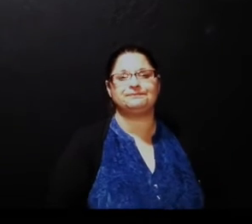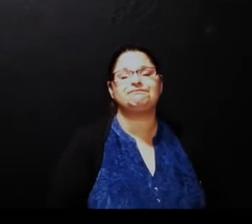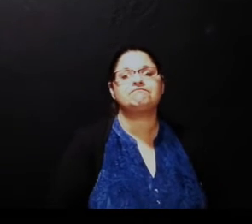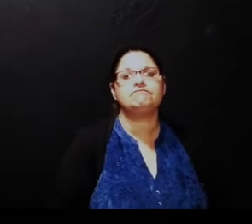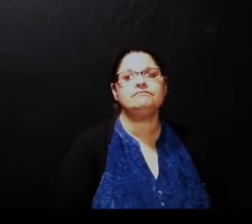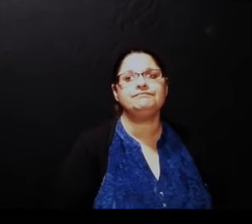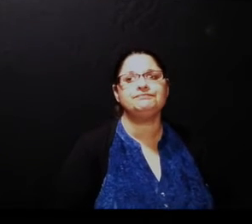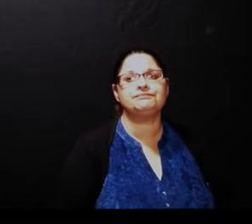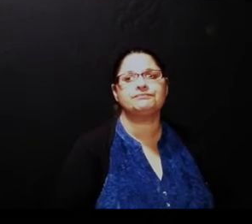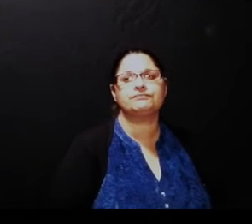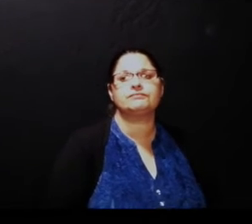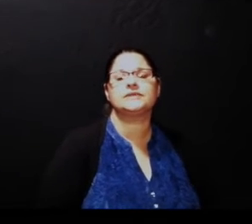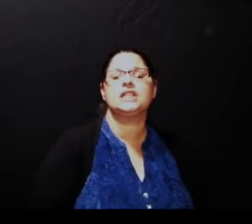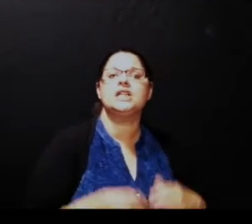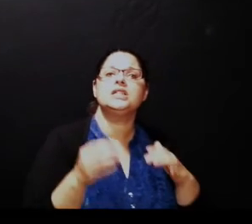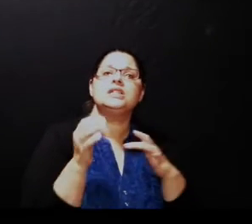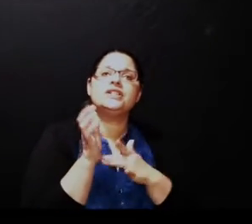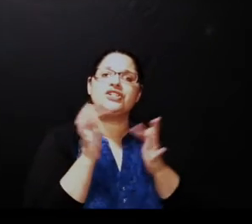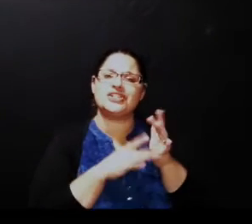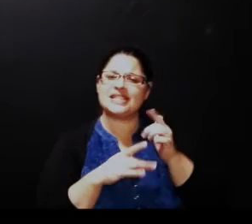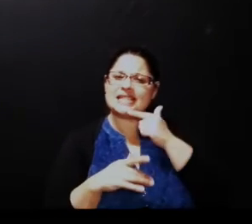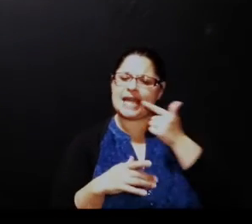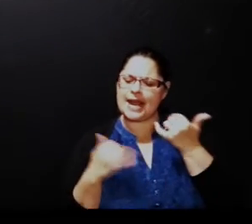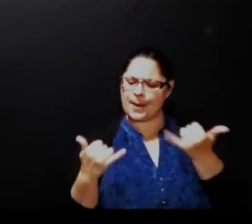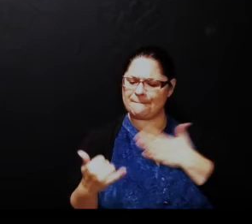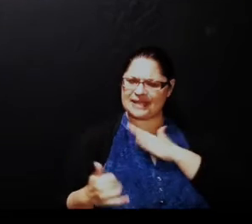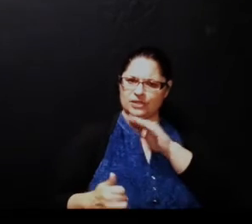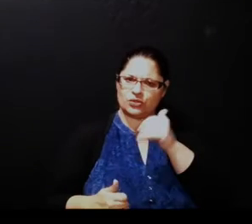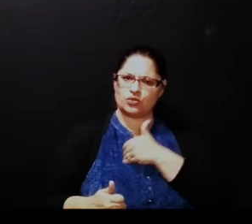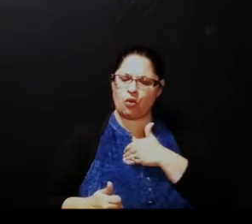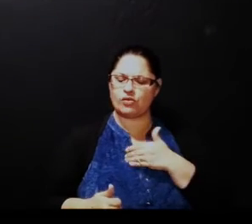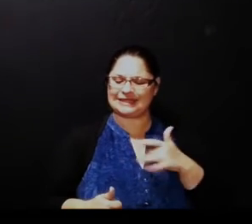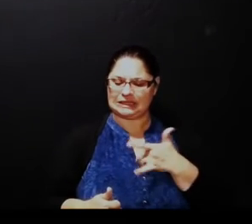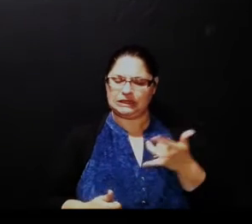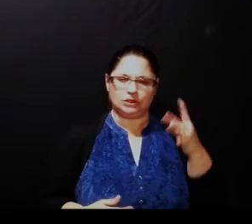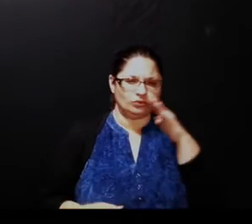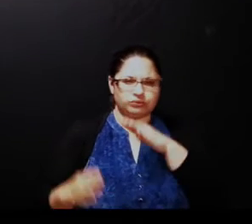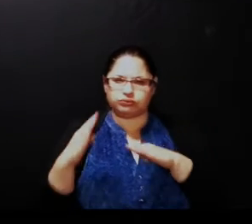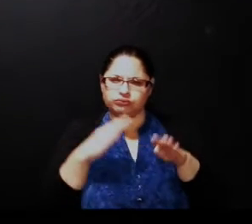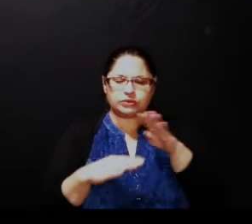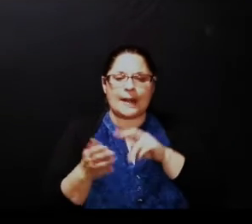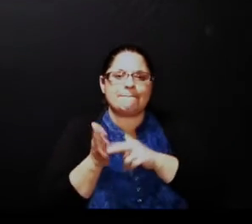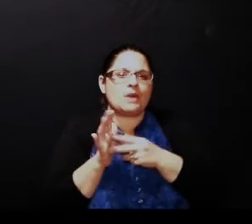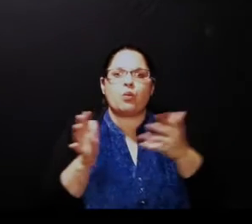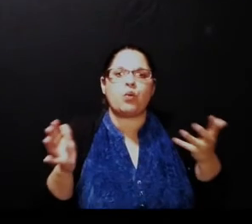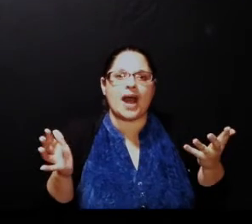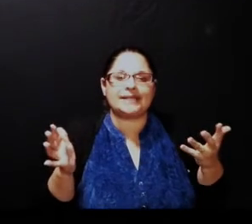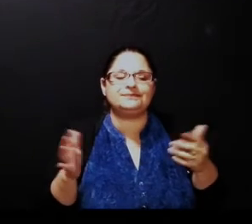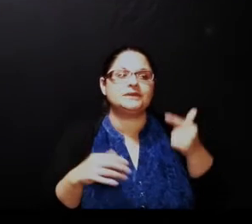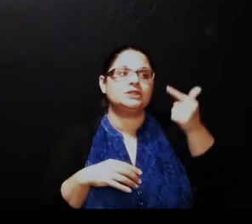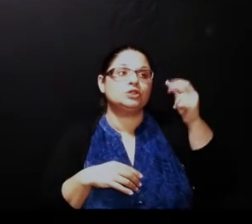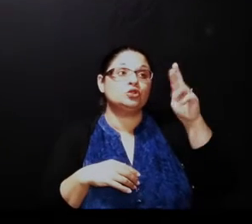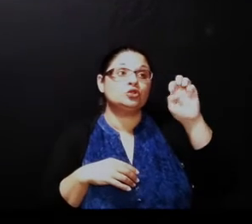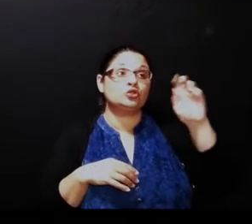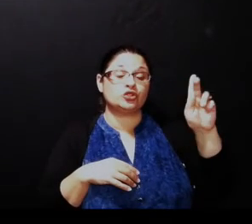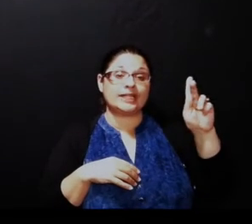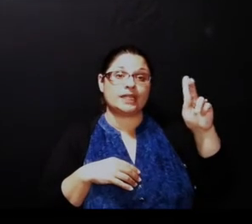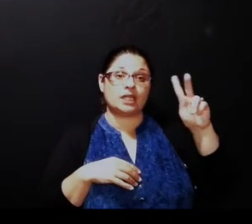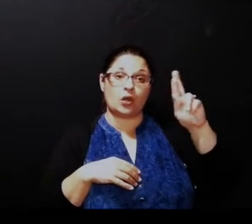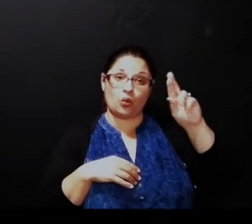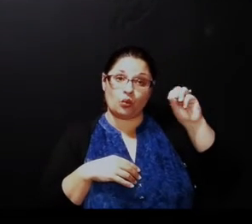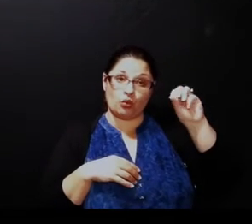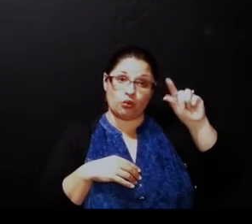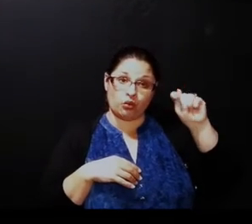Jesus says, now is my soul troubled. By the way, the Greek root of the word troubled means extremely